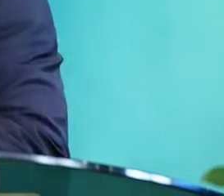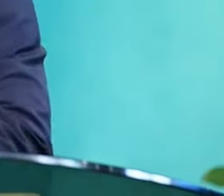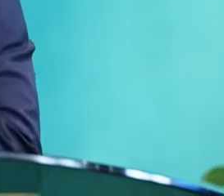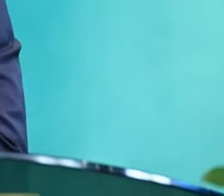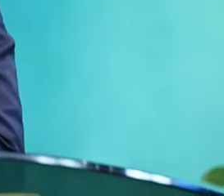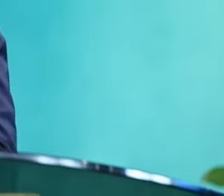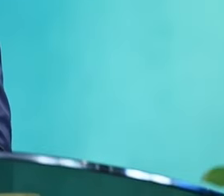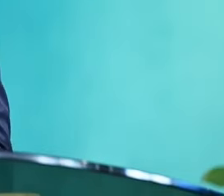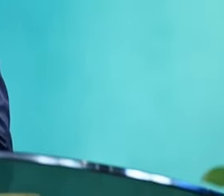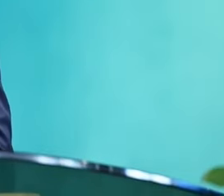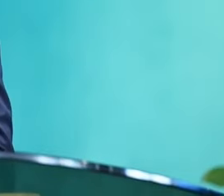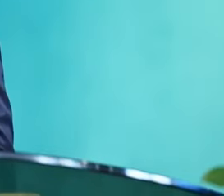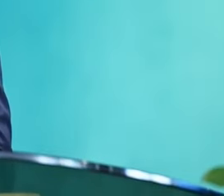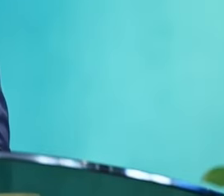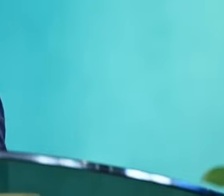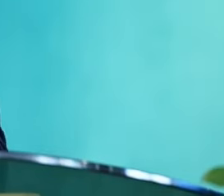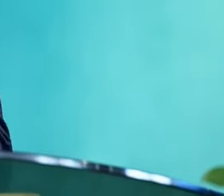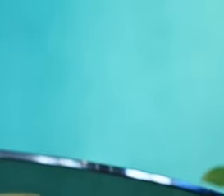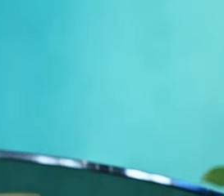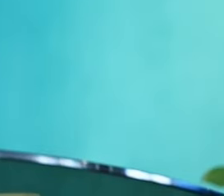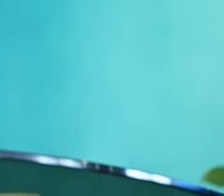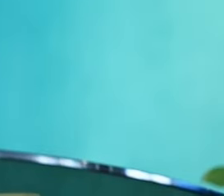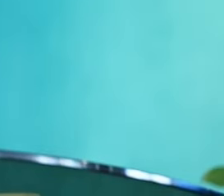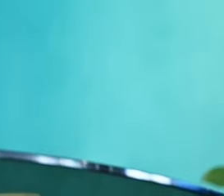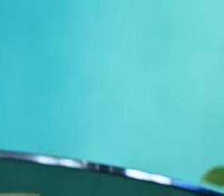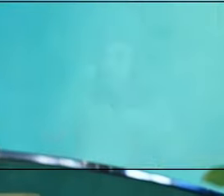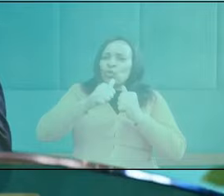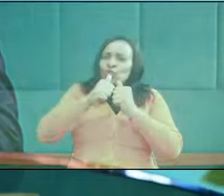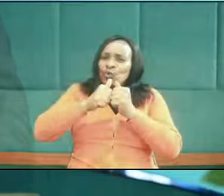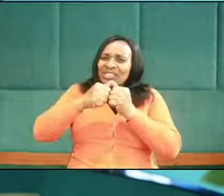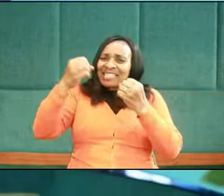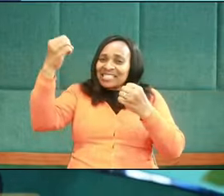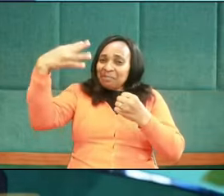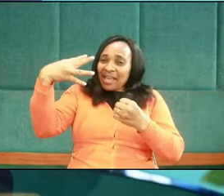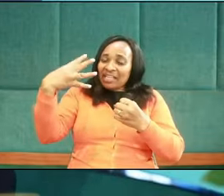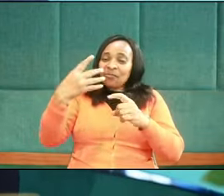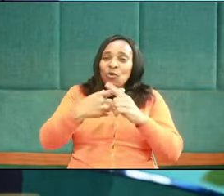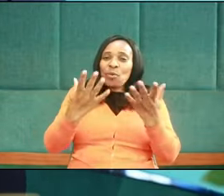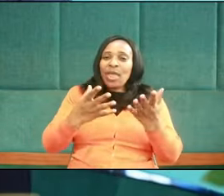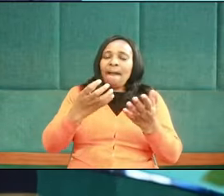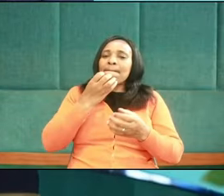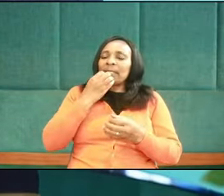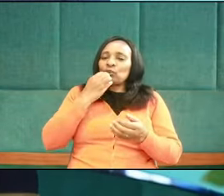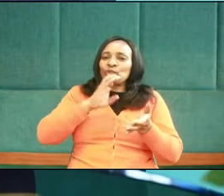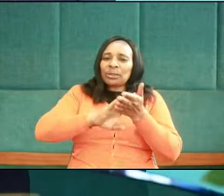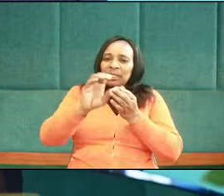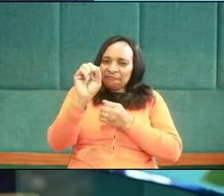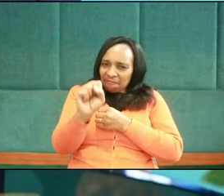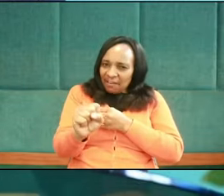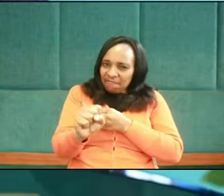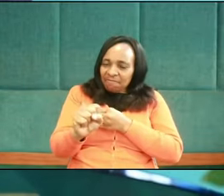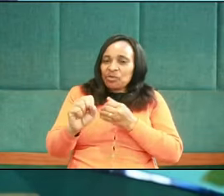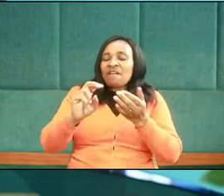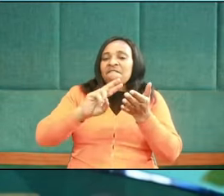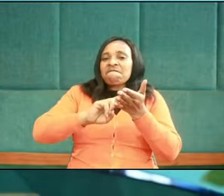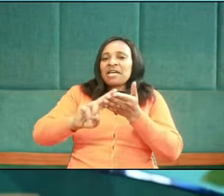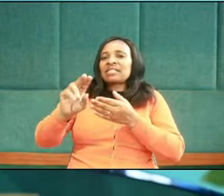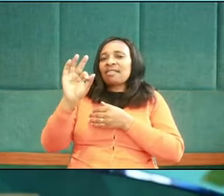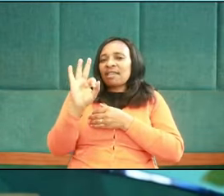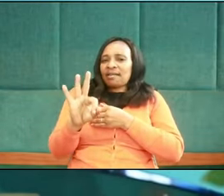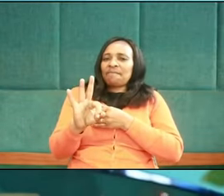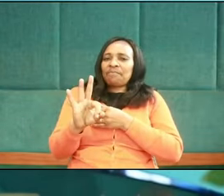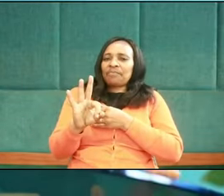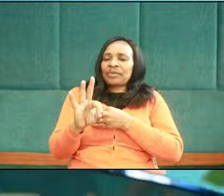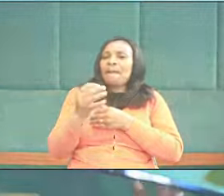of Poverty in Spirit. And that was inspired by Matthew chapter 5 and verse number 3.